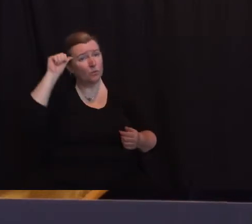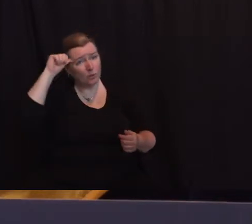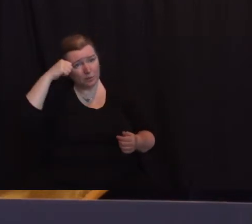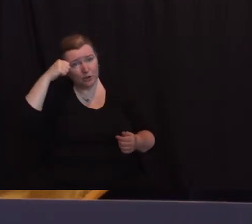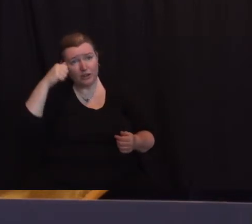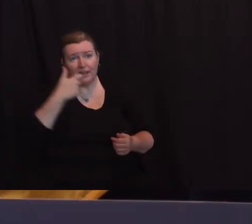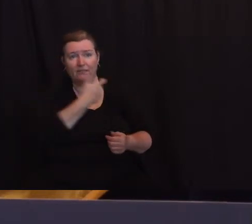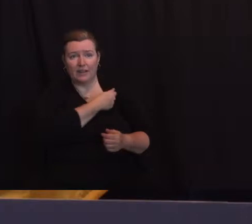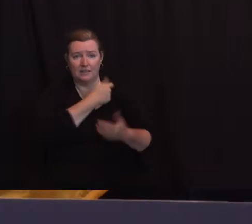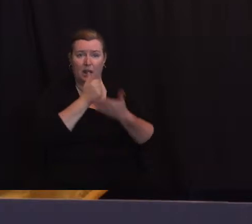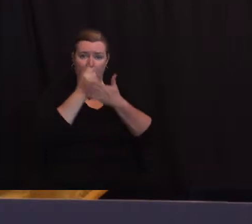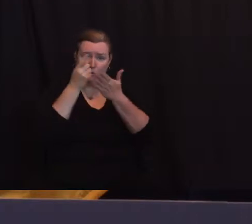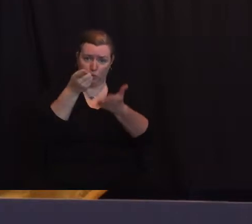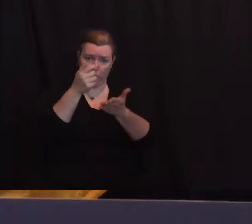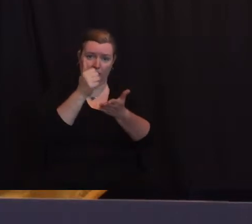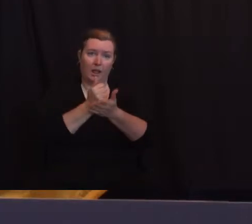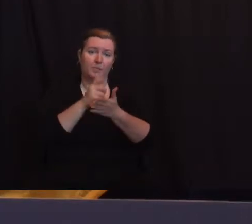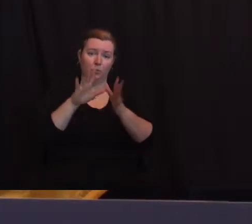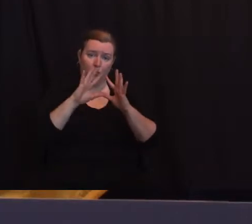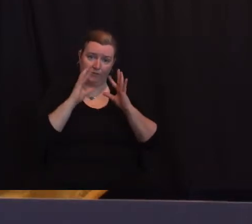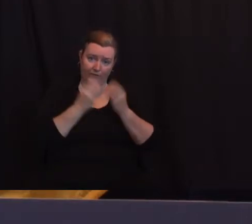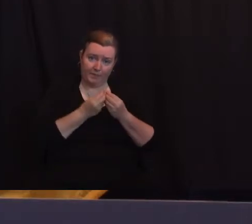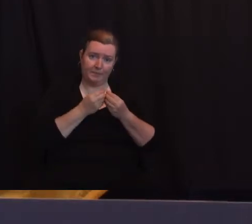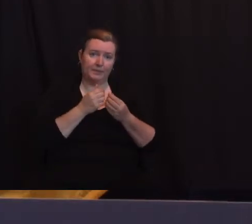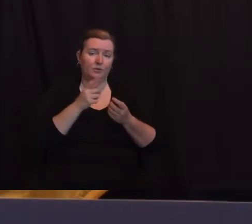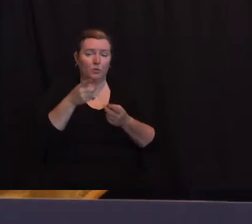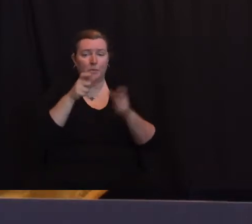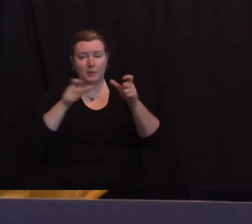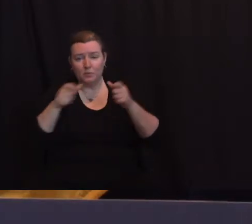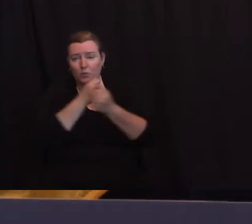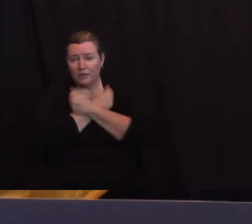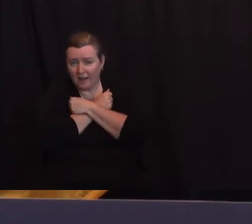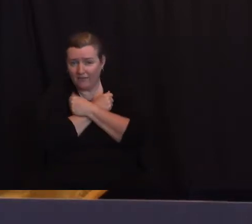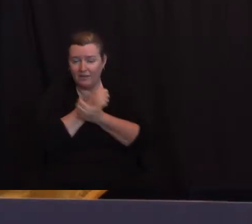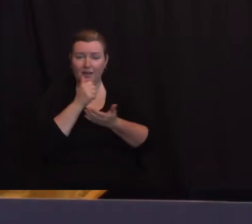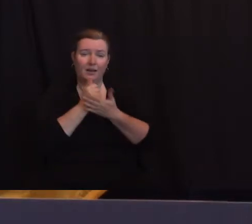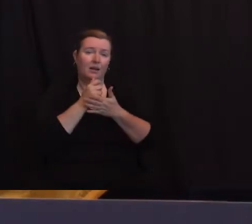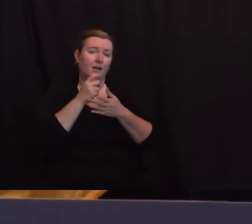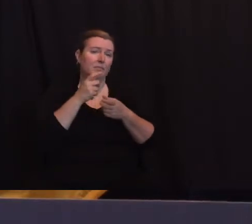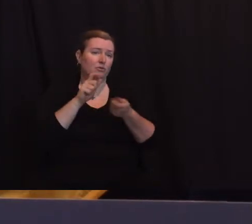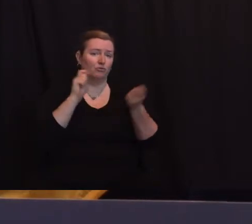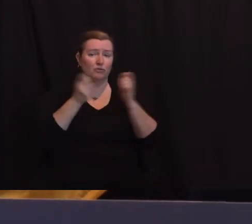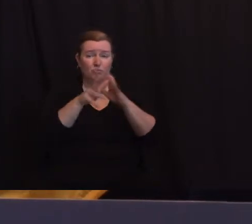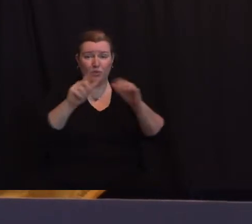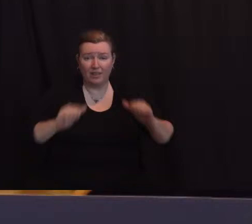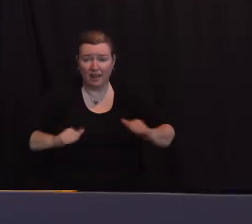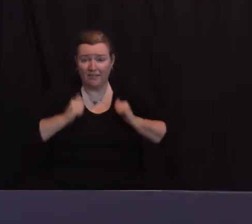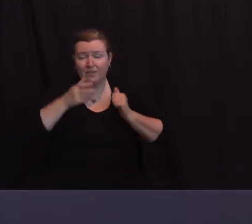ones. It's a big change, a big game changer. It's a big life changer. God bless you all.